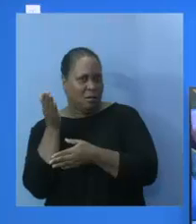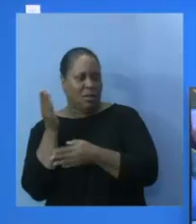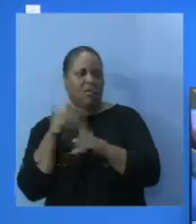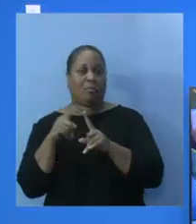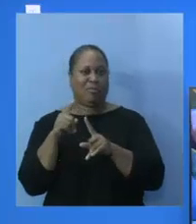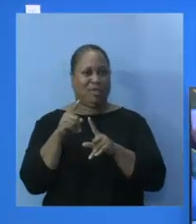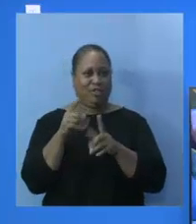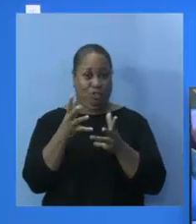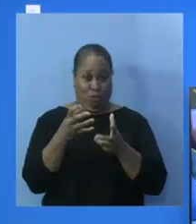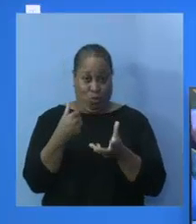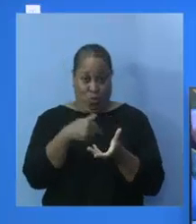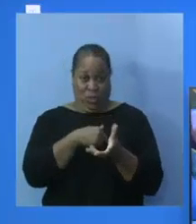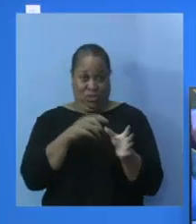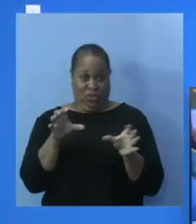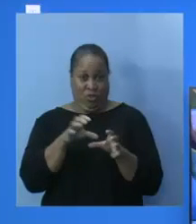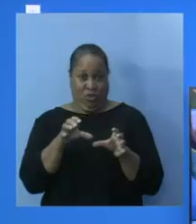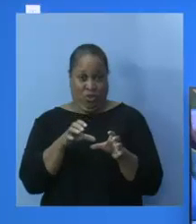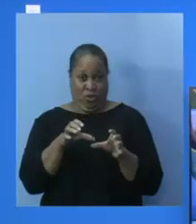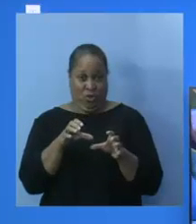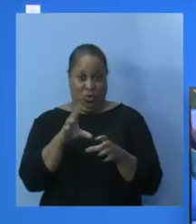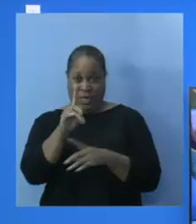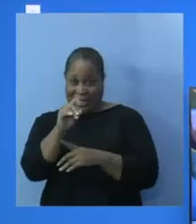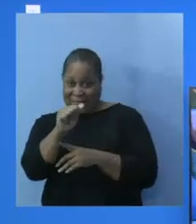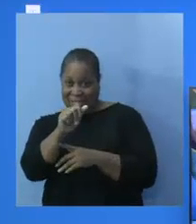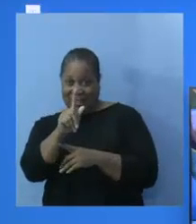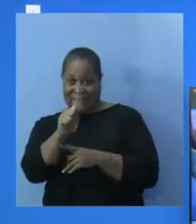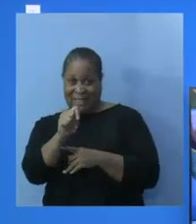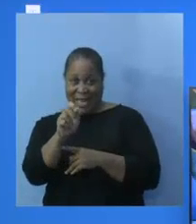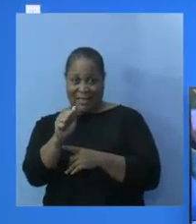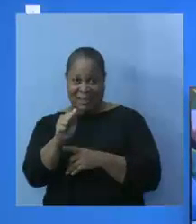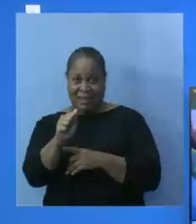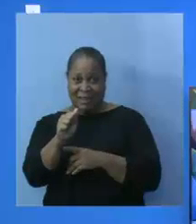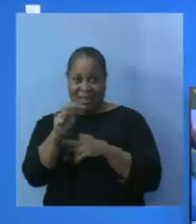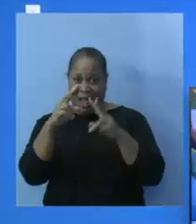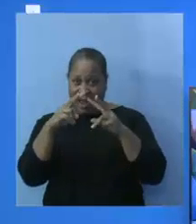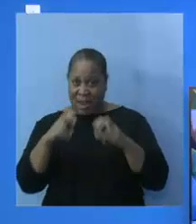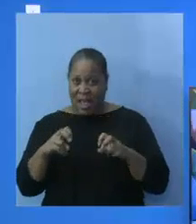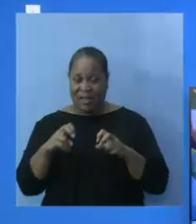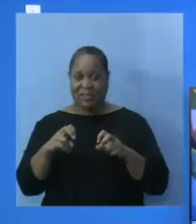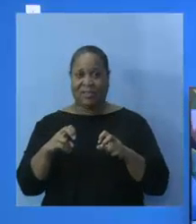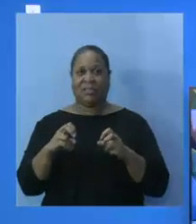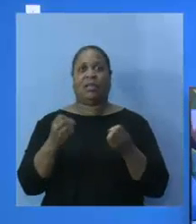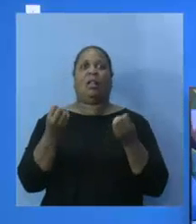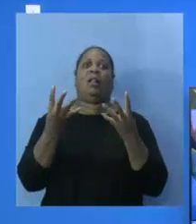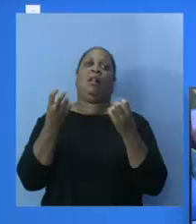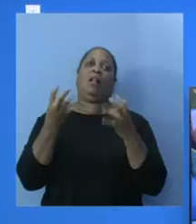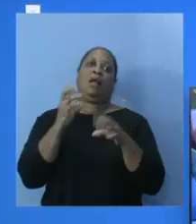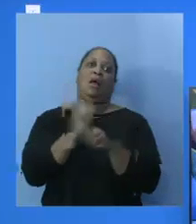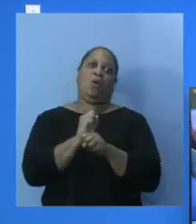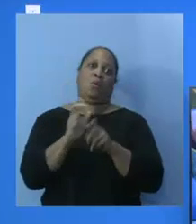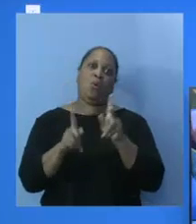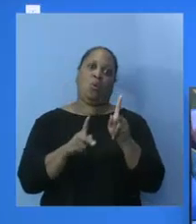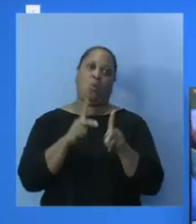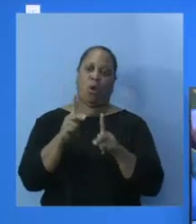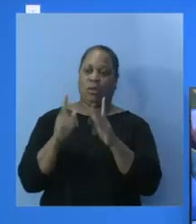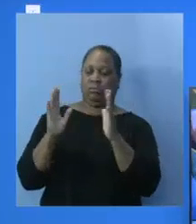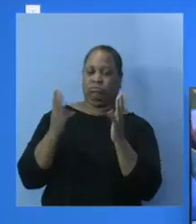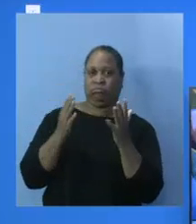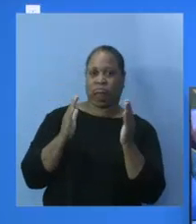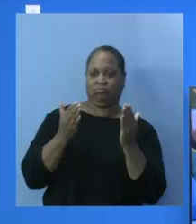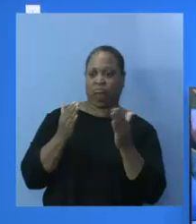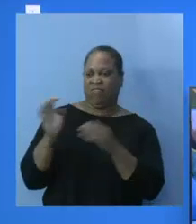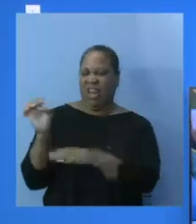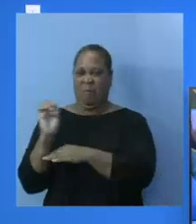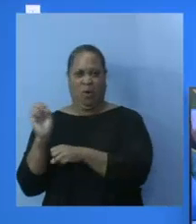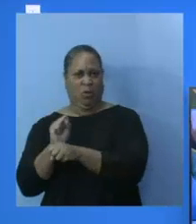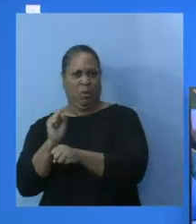for us to do is actually data analysis. And it's to take the total amount of emergency workers, compare that to the amount of emergency workers